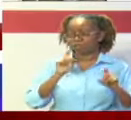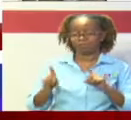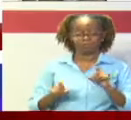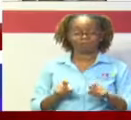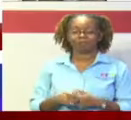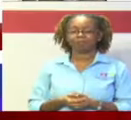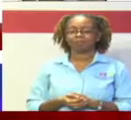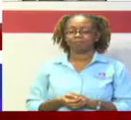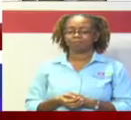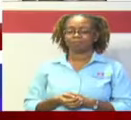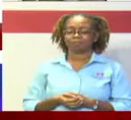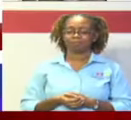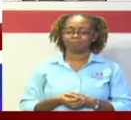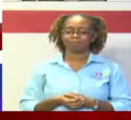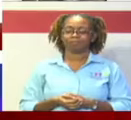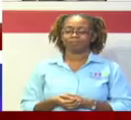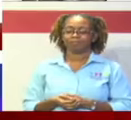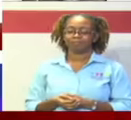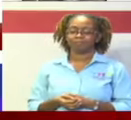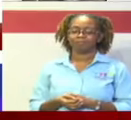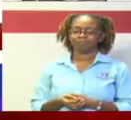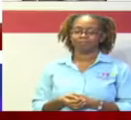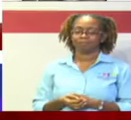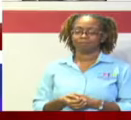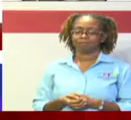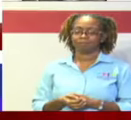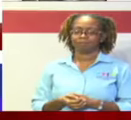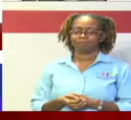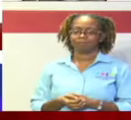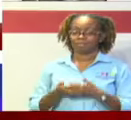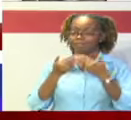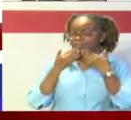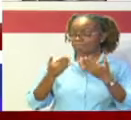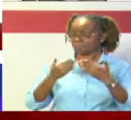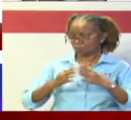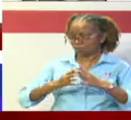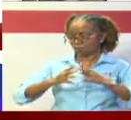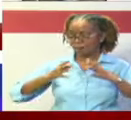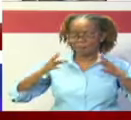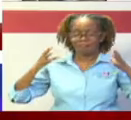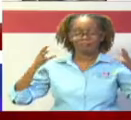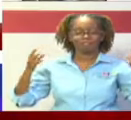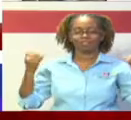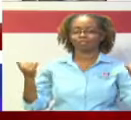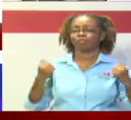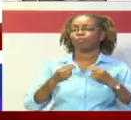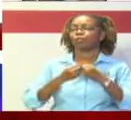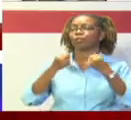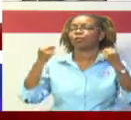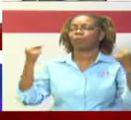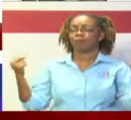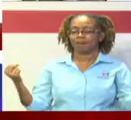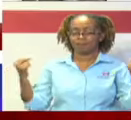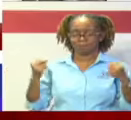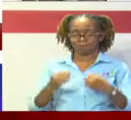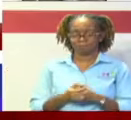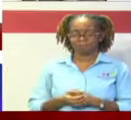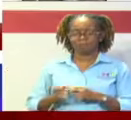Thank you very much. We now go to the Newsday for the two questions. Good